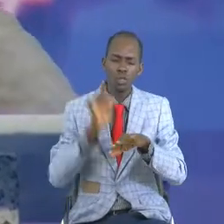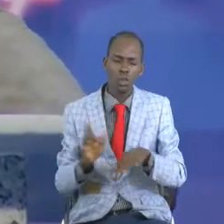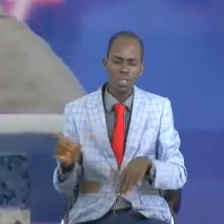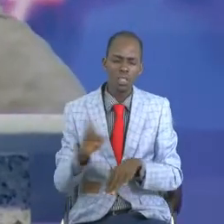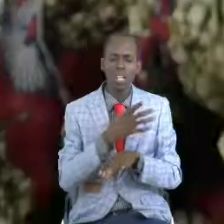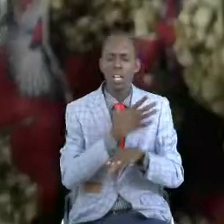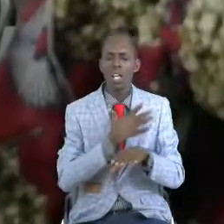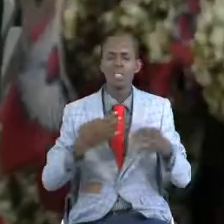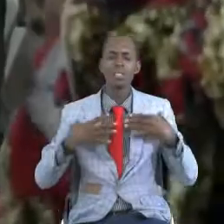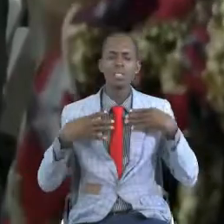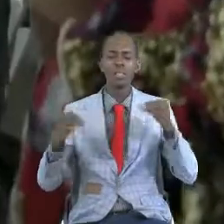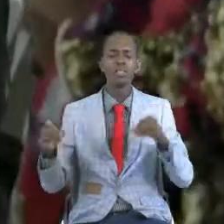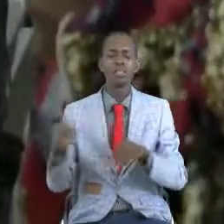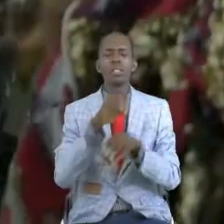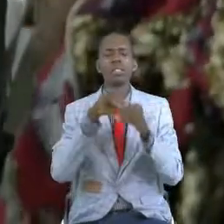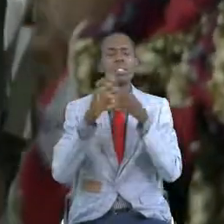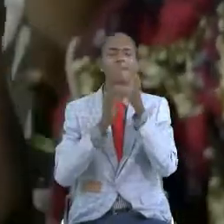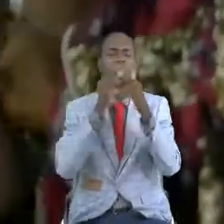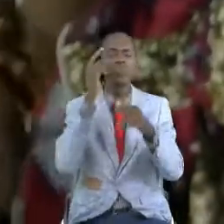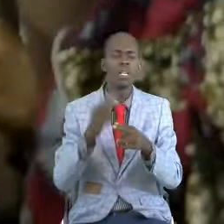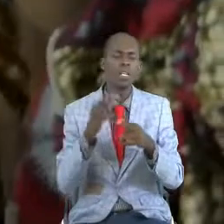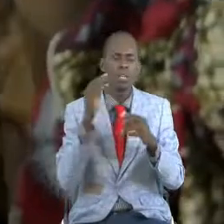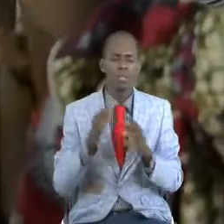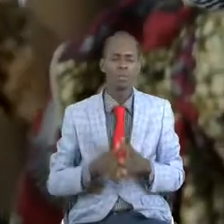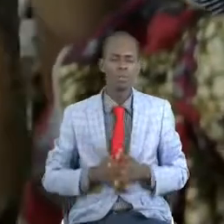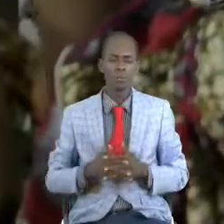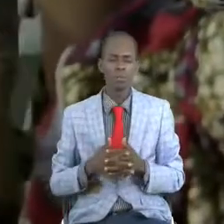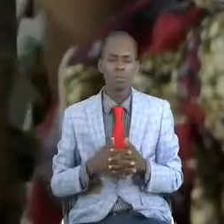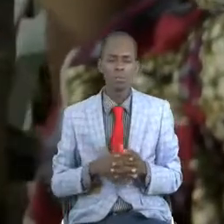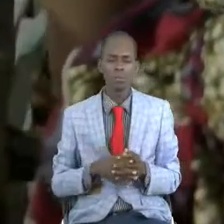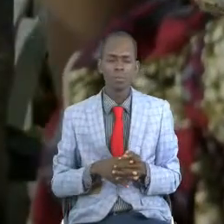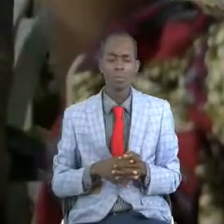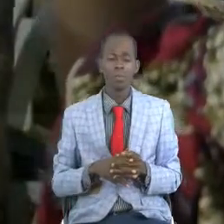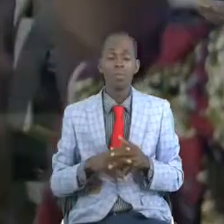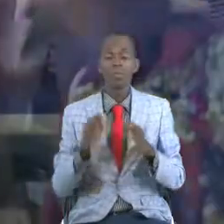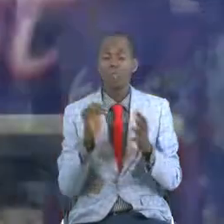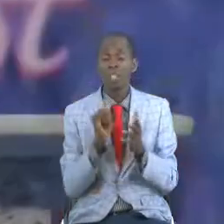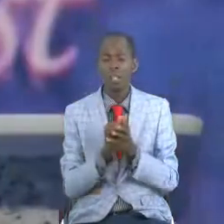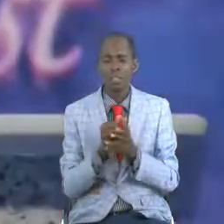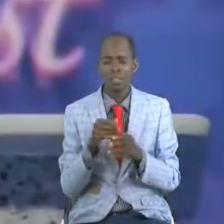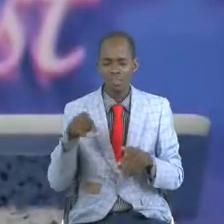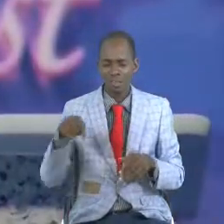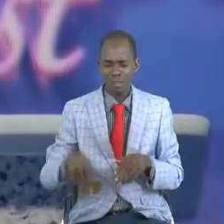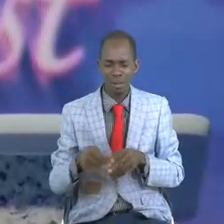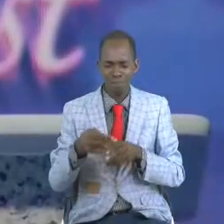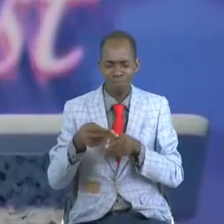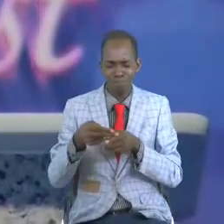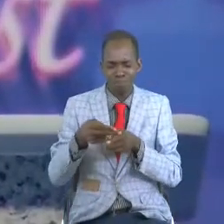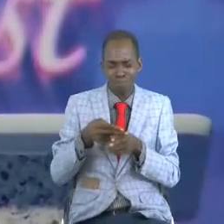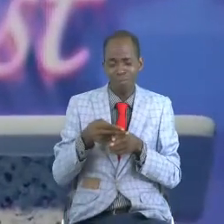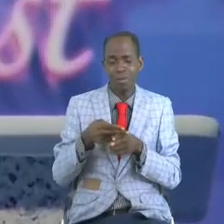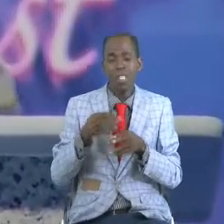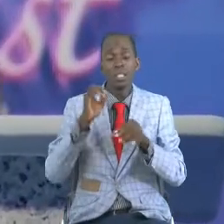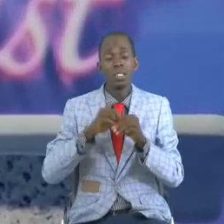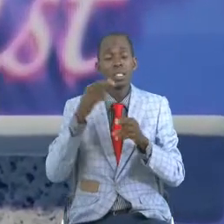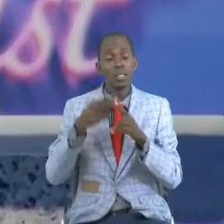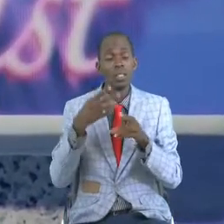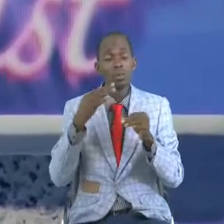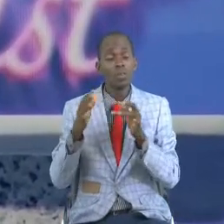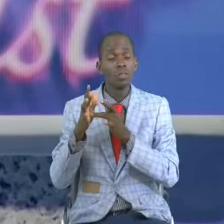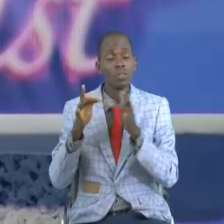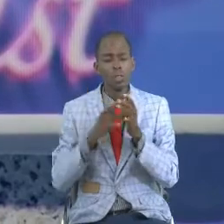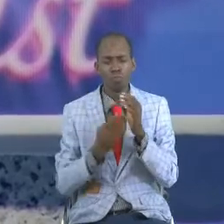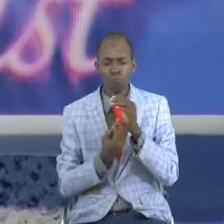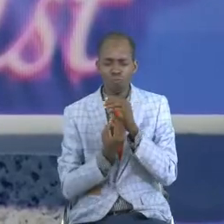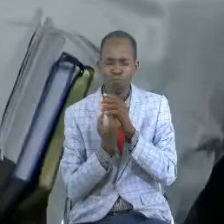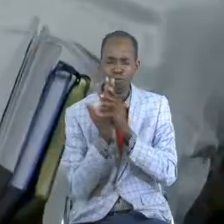jesus name that shortly in the name of the lord jesus grow out